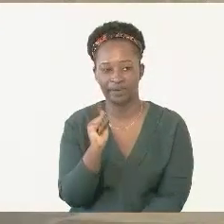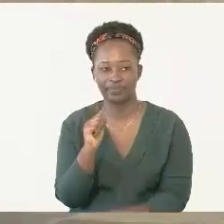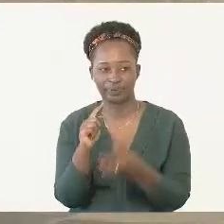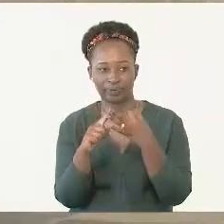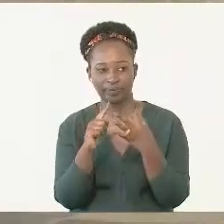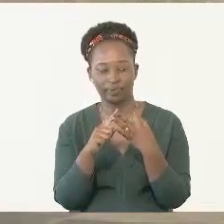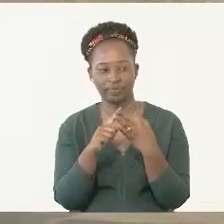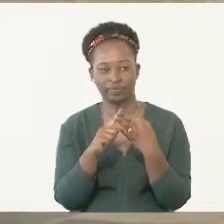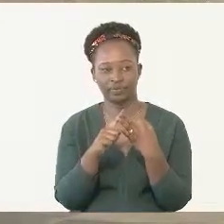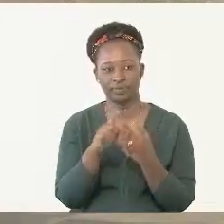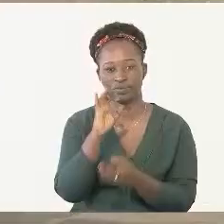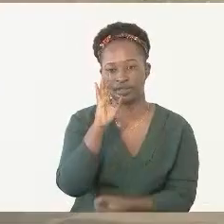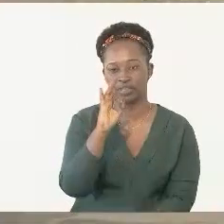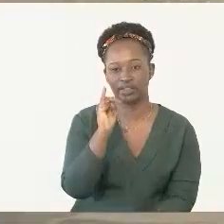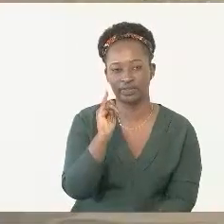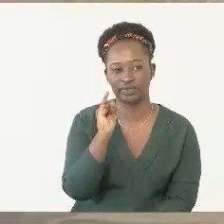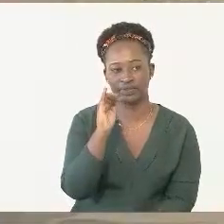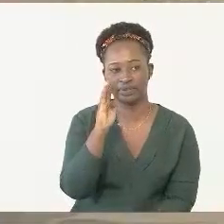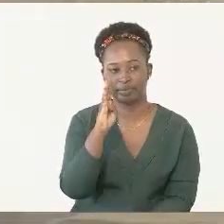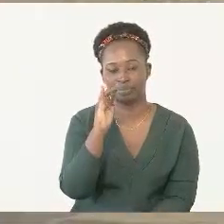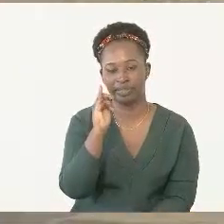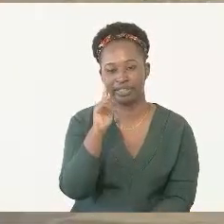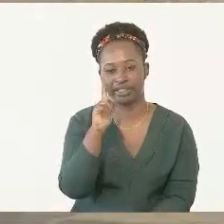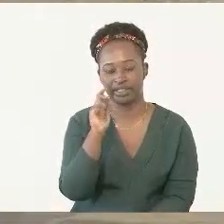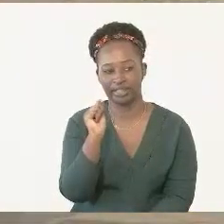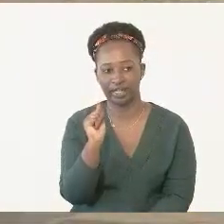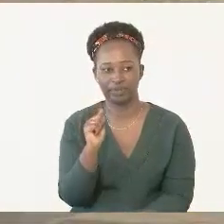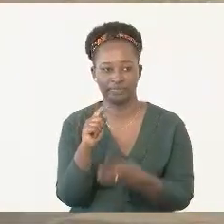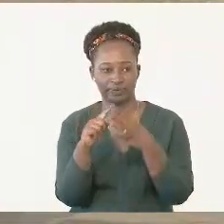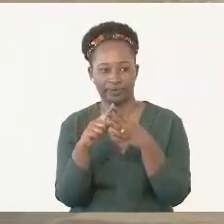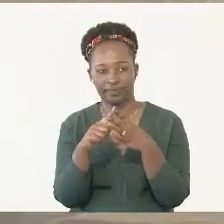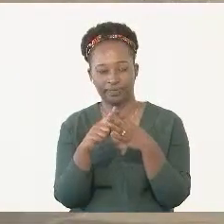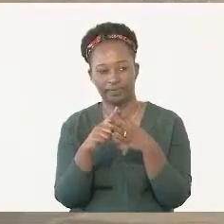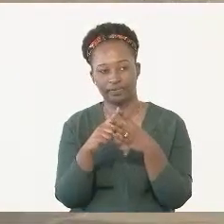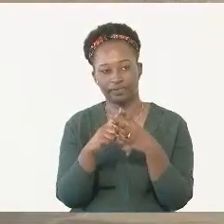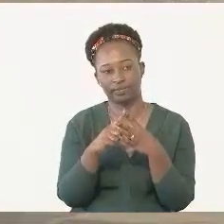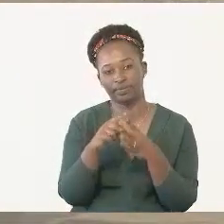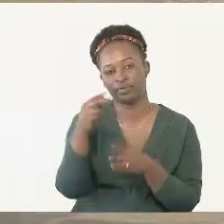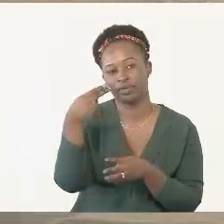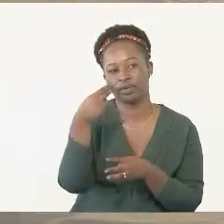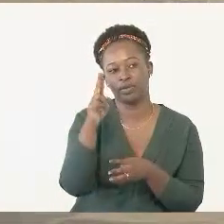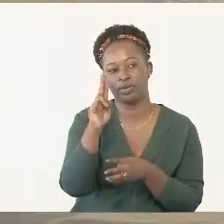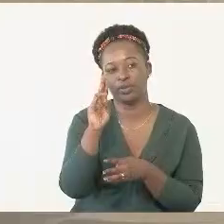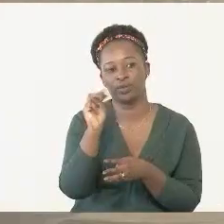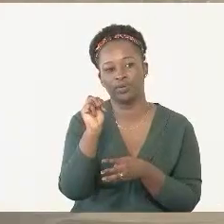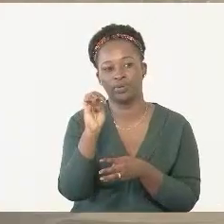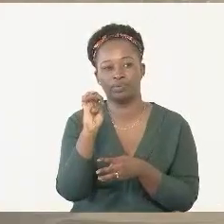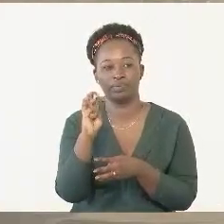can have fibula as the third, and then we can have humerus.